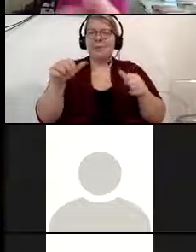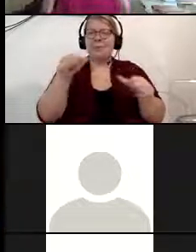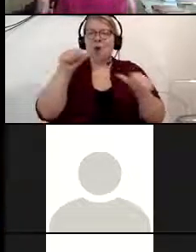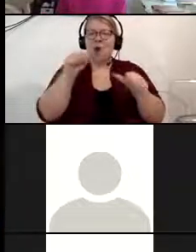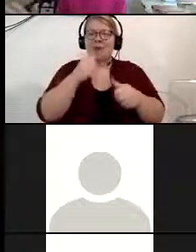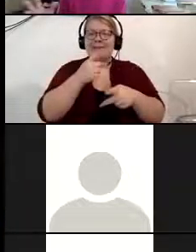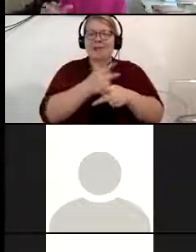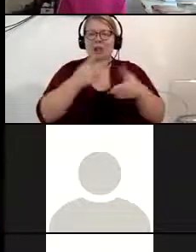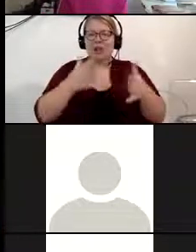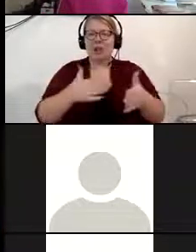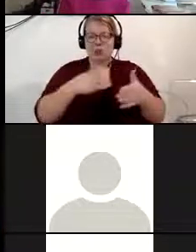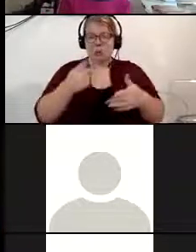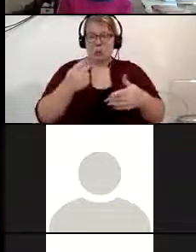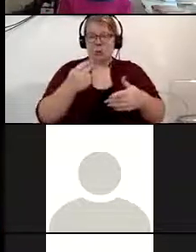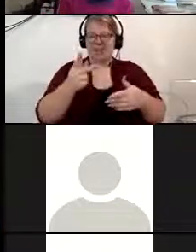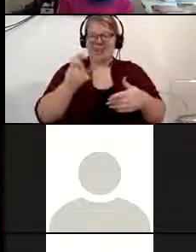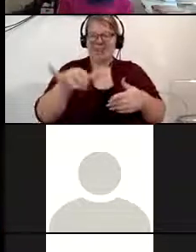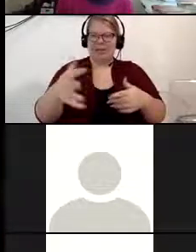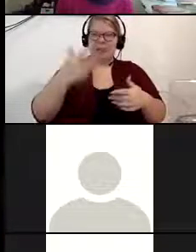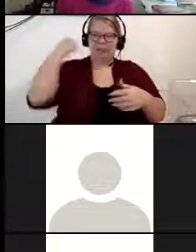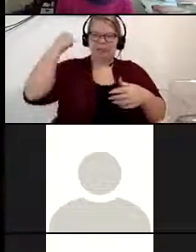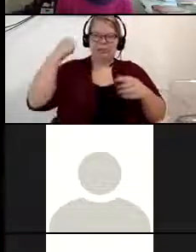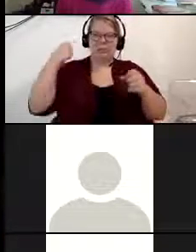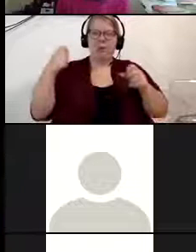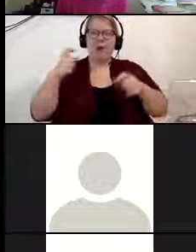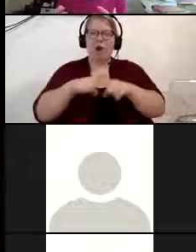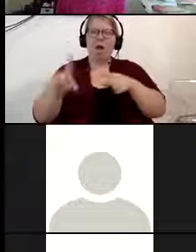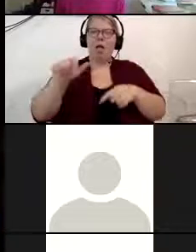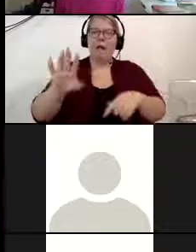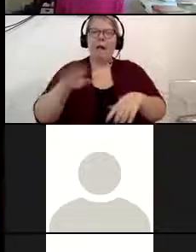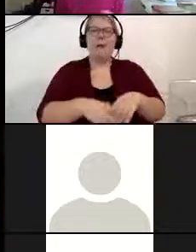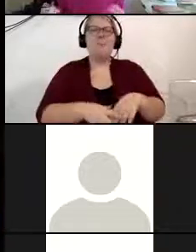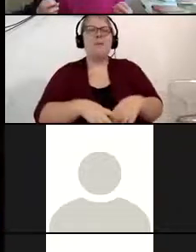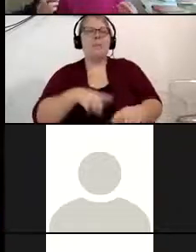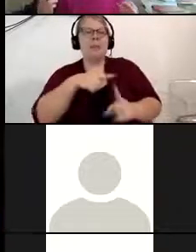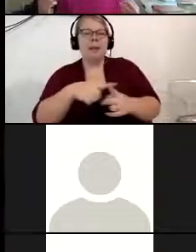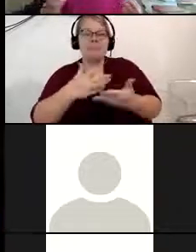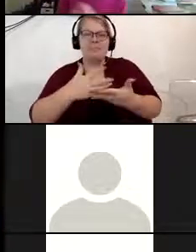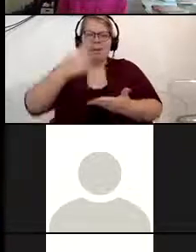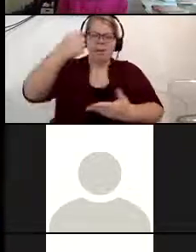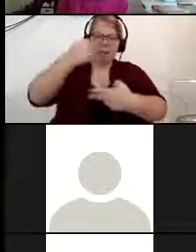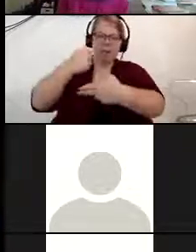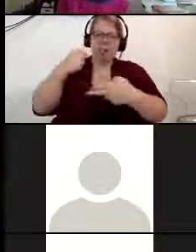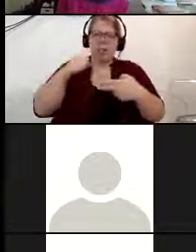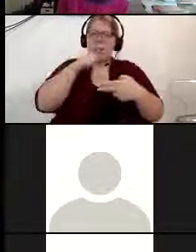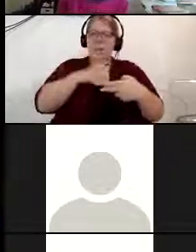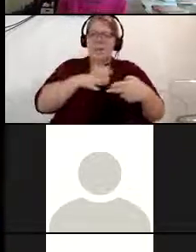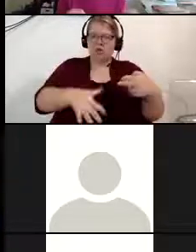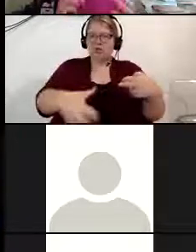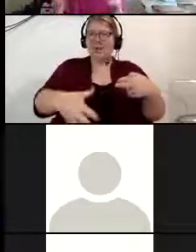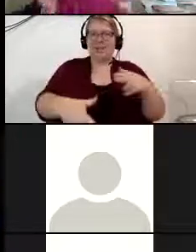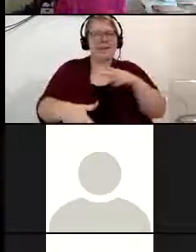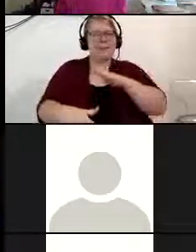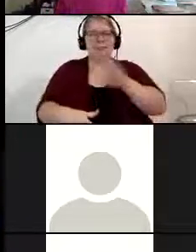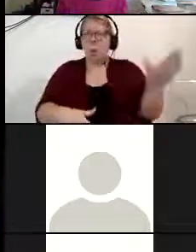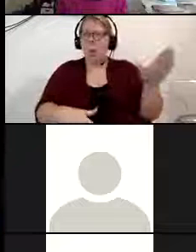cab, warnings that women who may be pregnant shouldn't be drinking, around designated drivers,